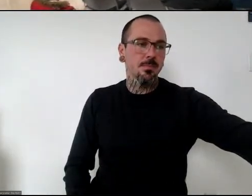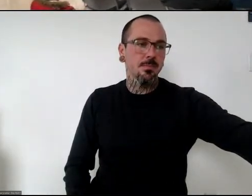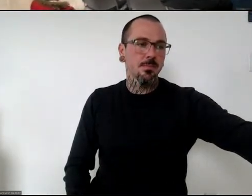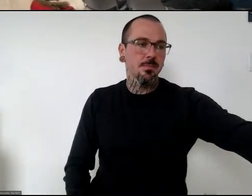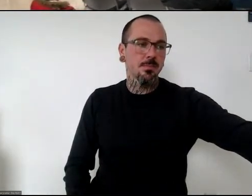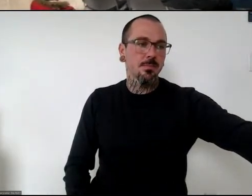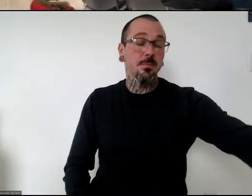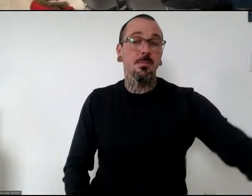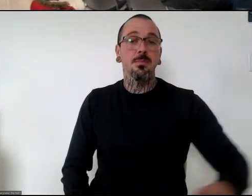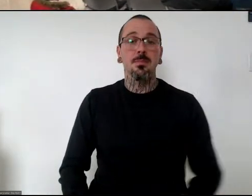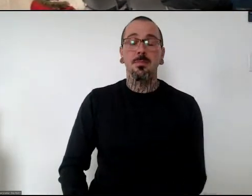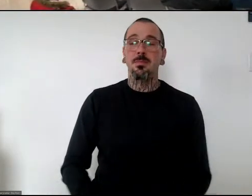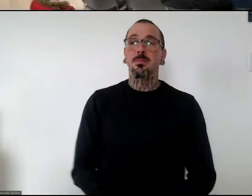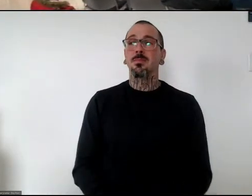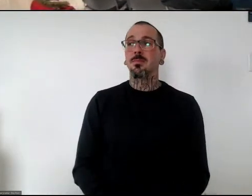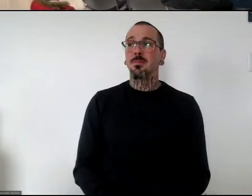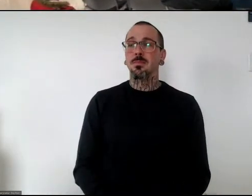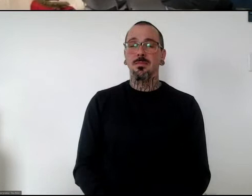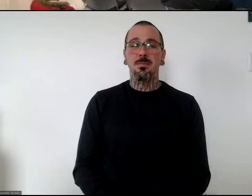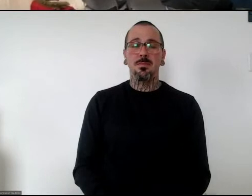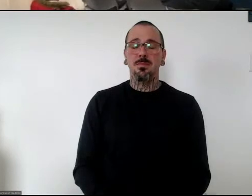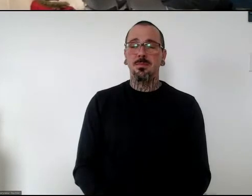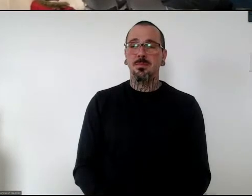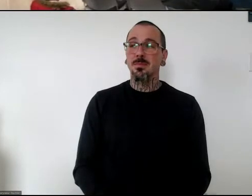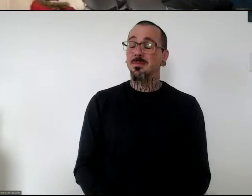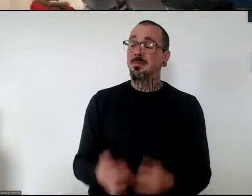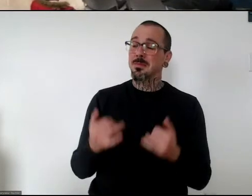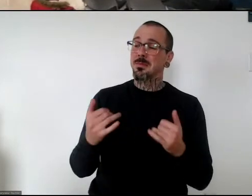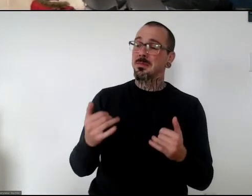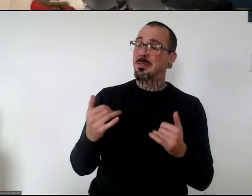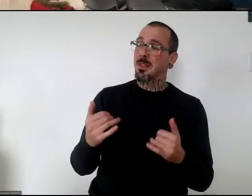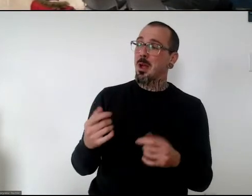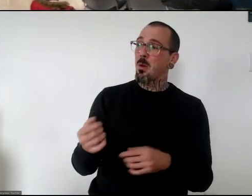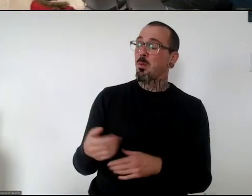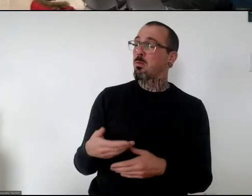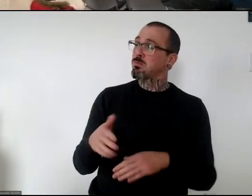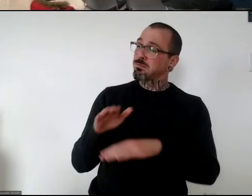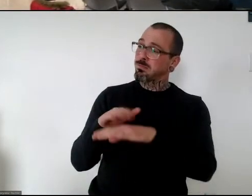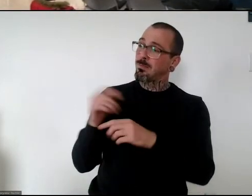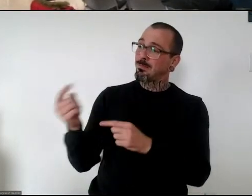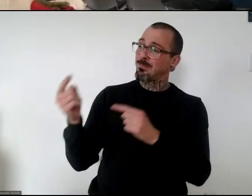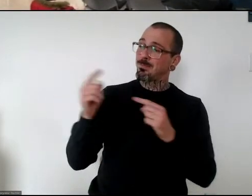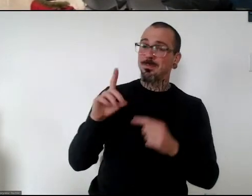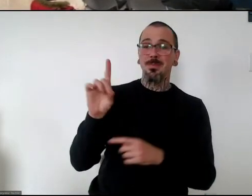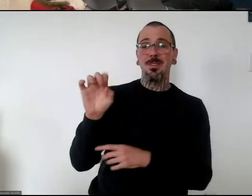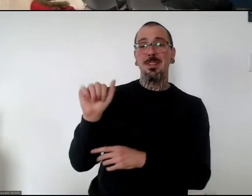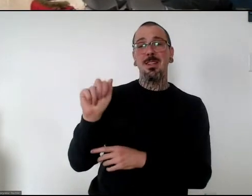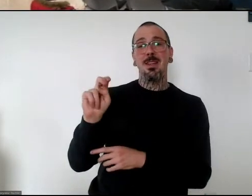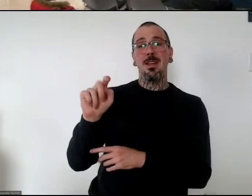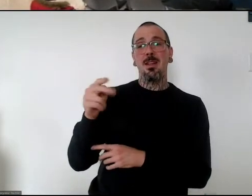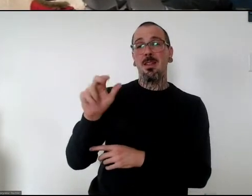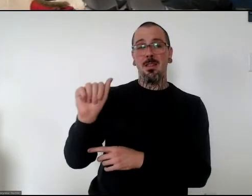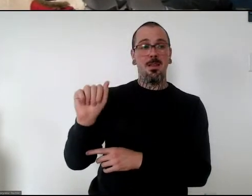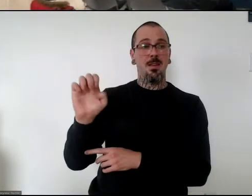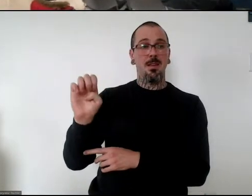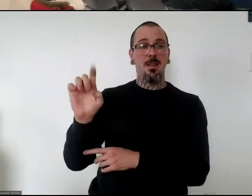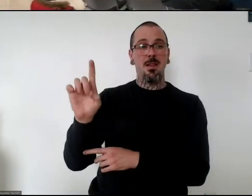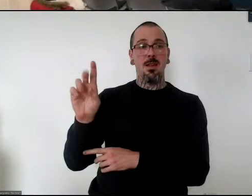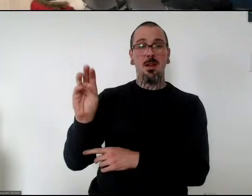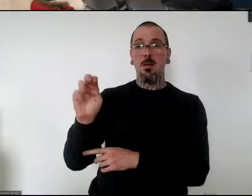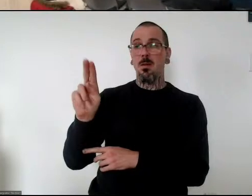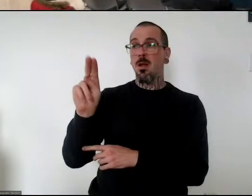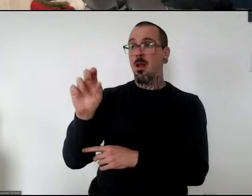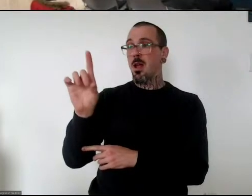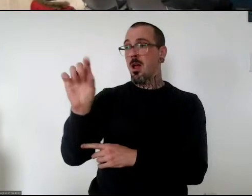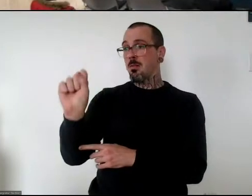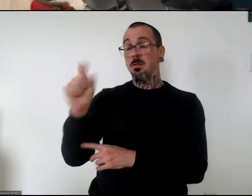It is now my pleasure to introduce a performance by Deanthe Edmonds. Deanthe Edmonds is Canada's first and